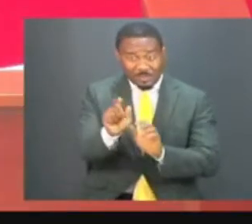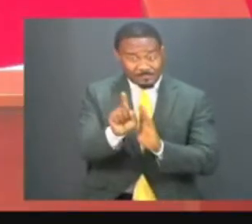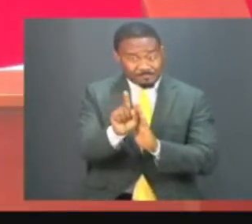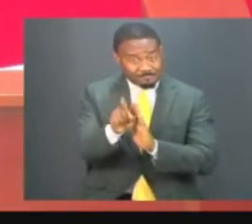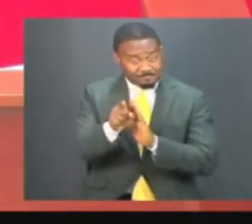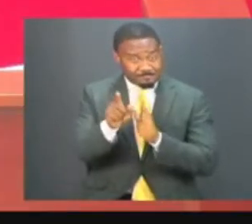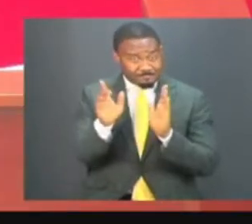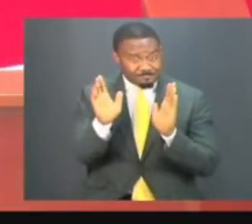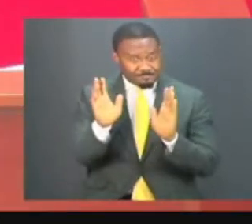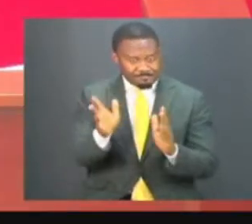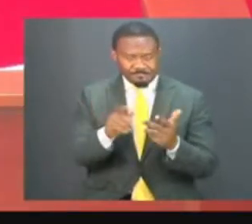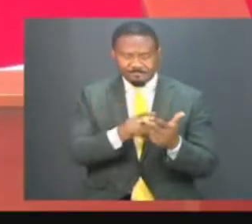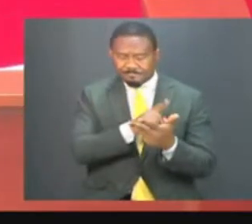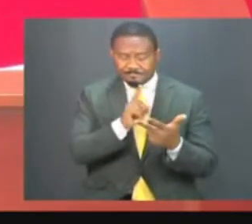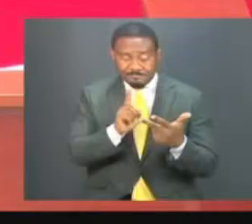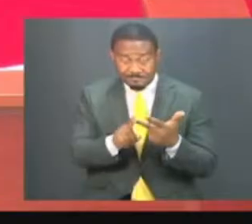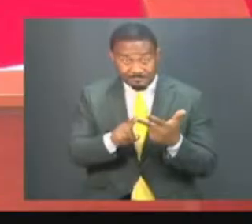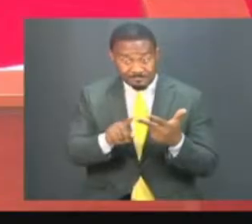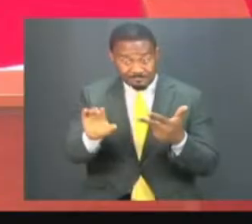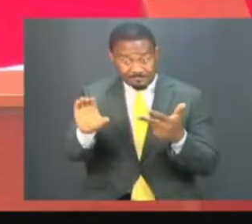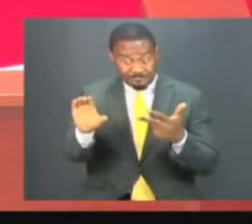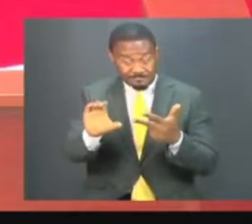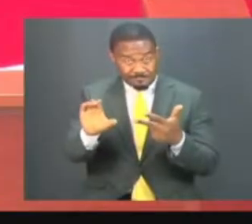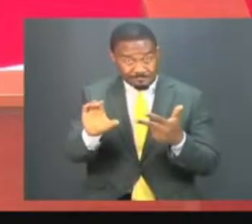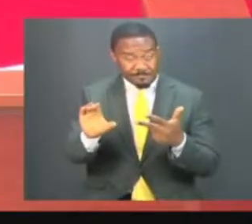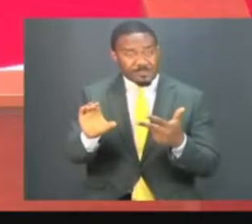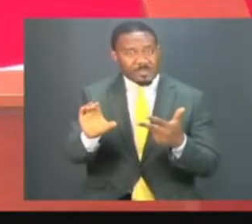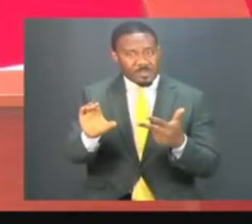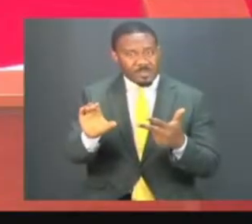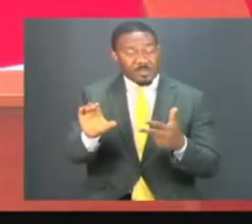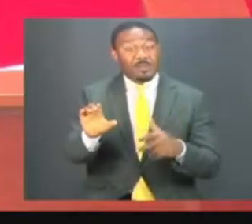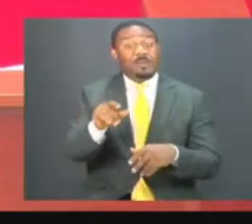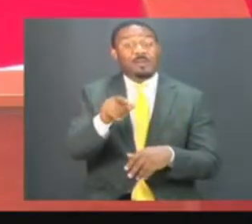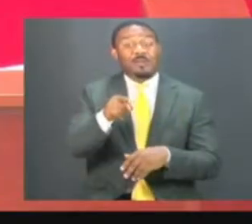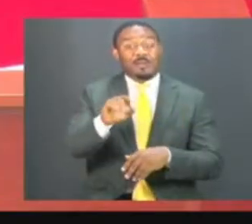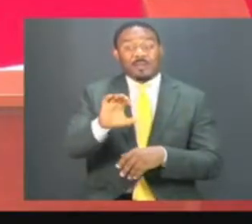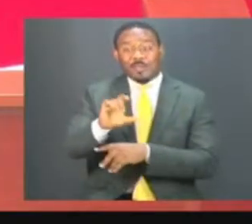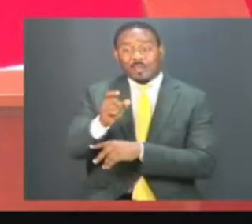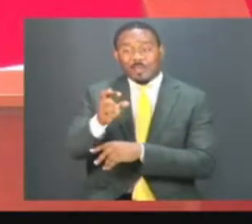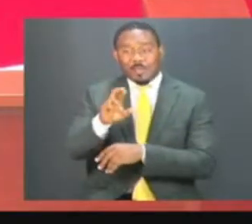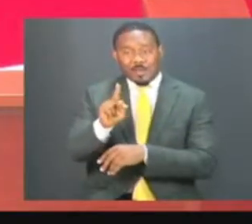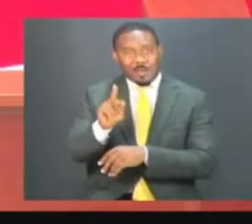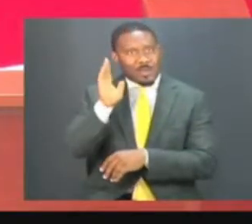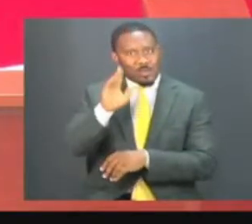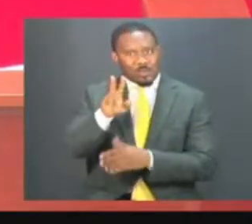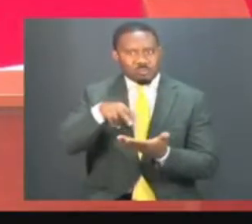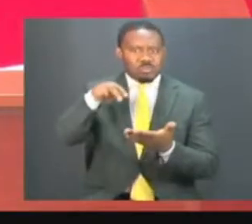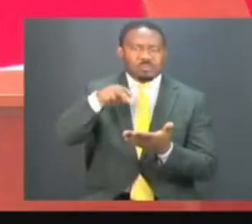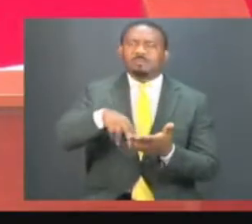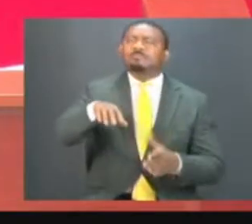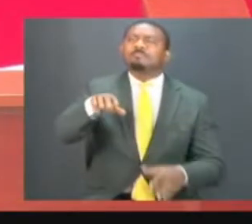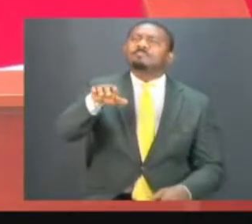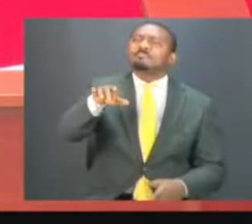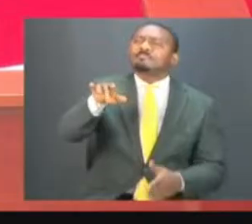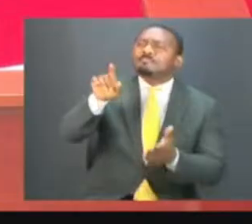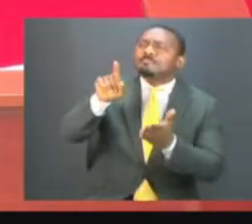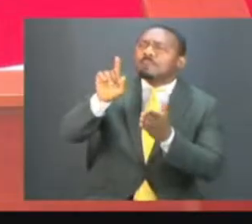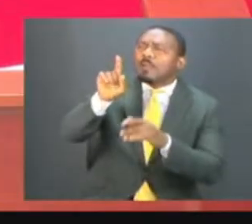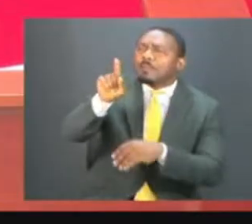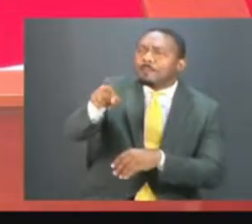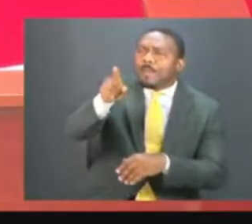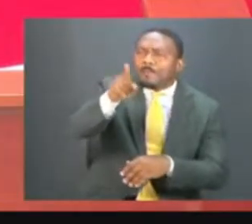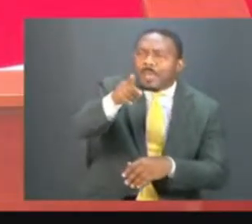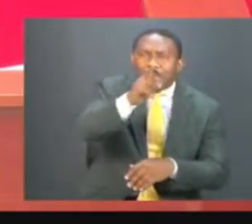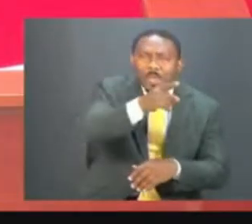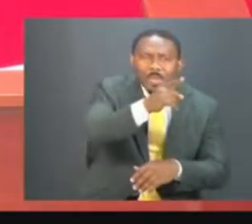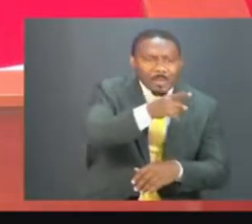direct the clerk at table to conduct a head count of members present. And